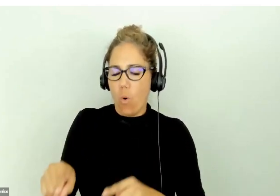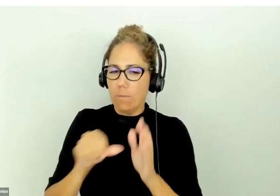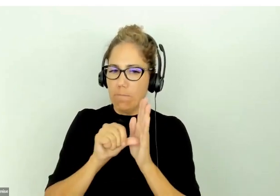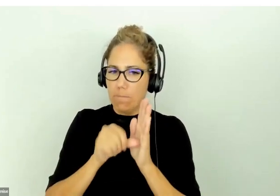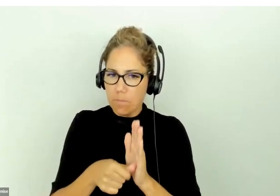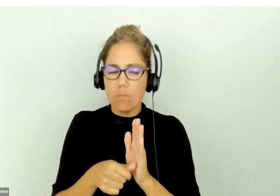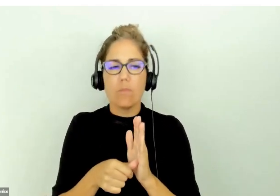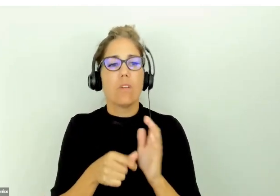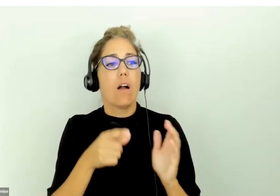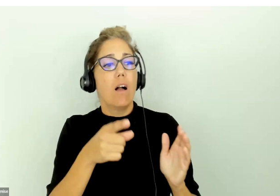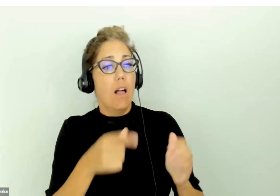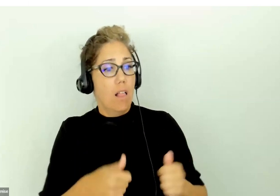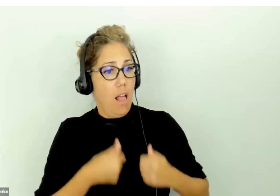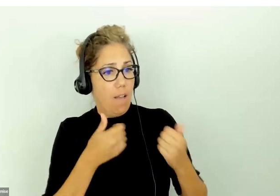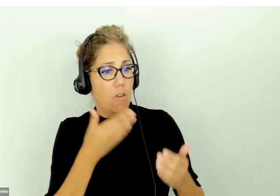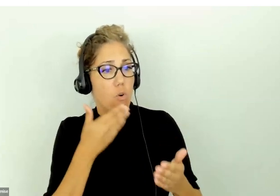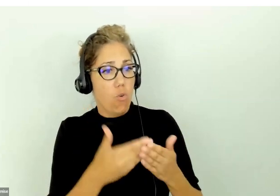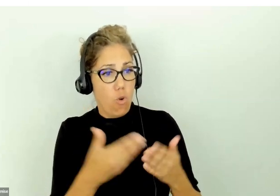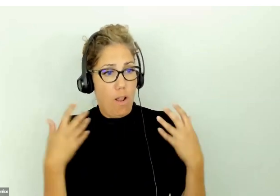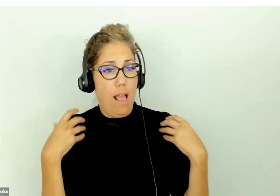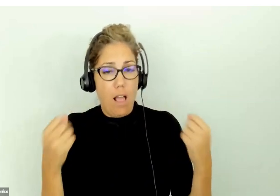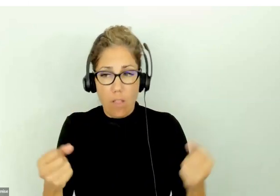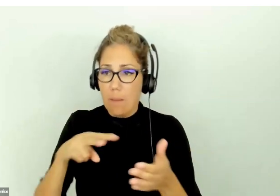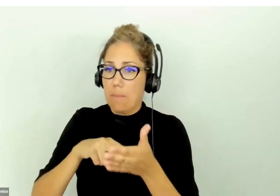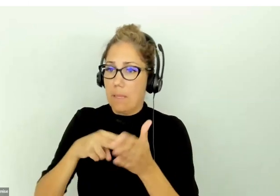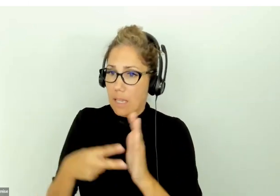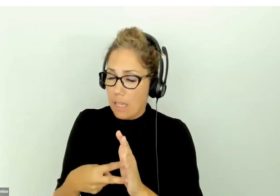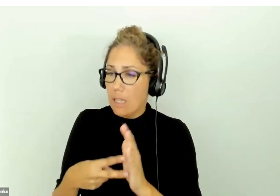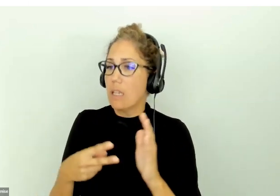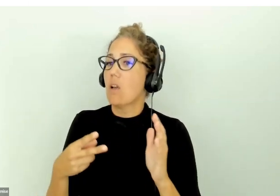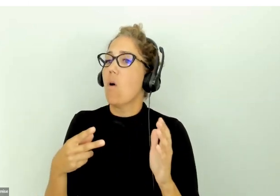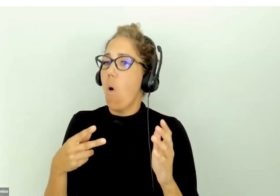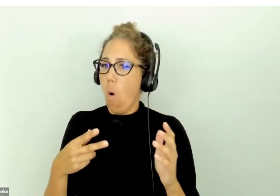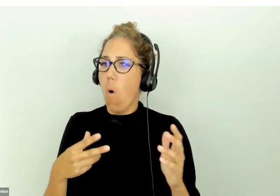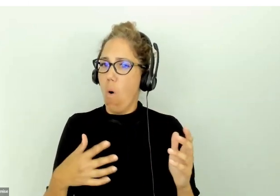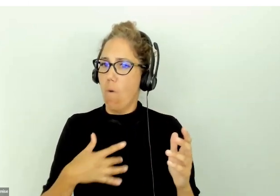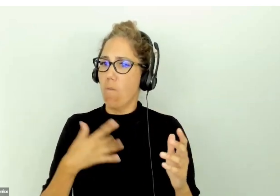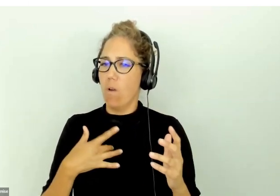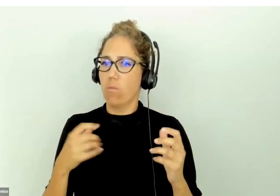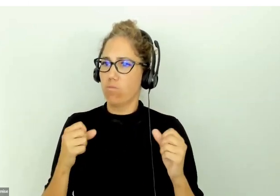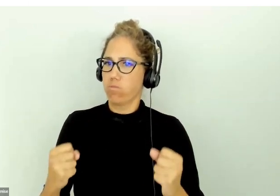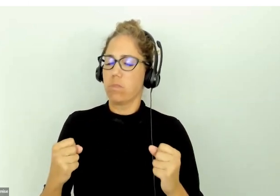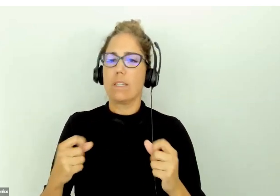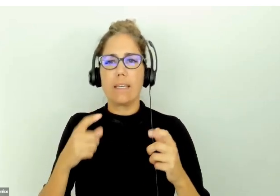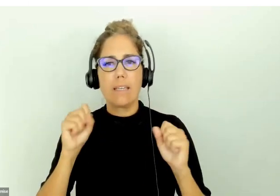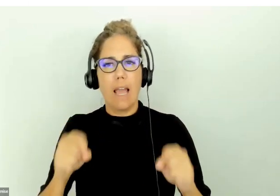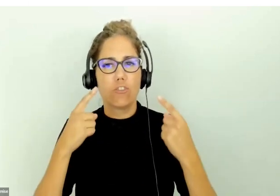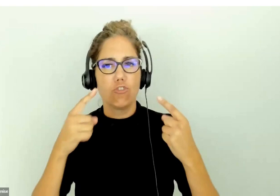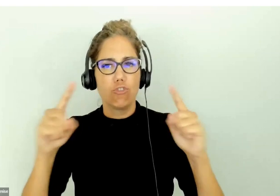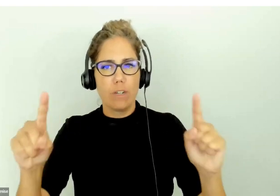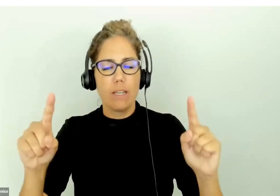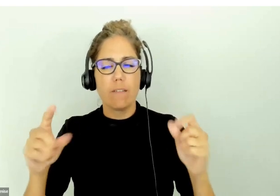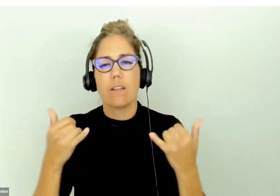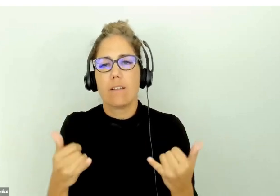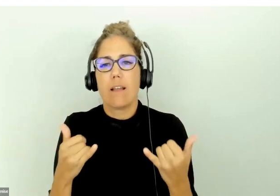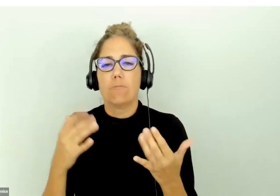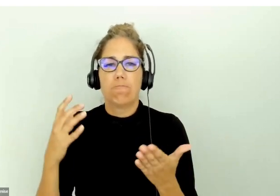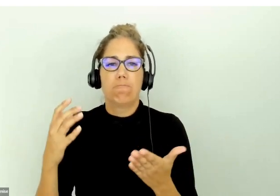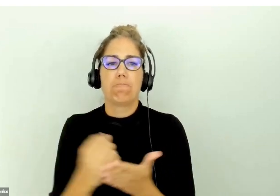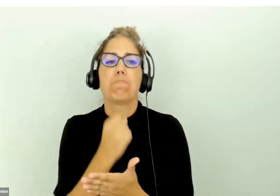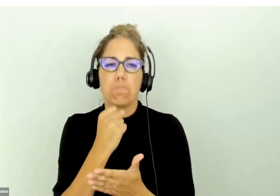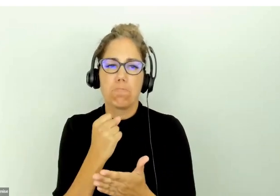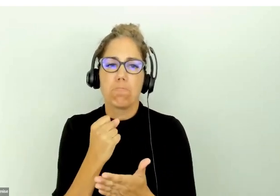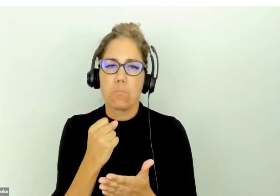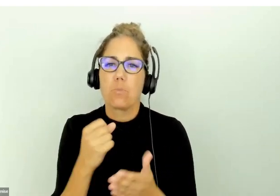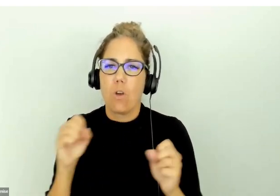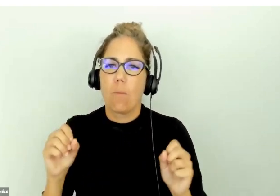lives of good health, function, meaning, purpose, and dignity are achievable. And now is the time to seize this